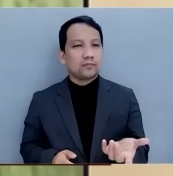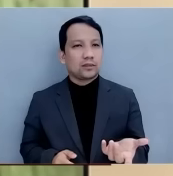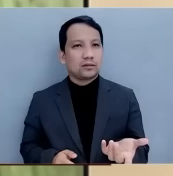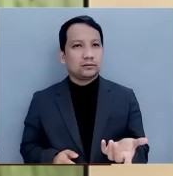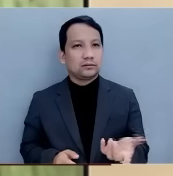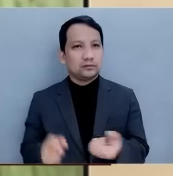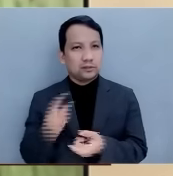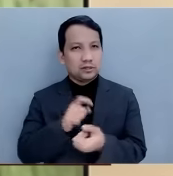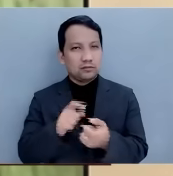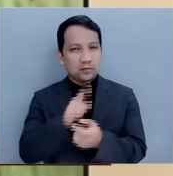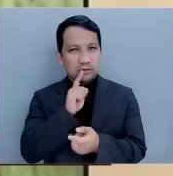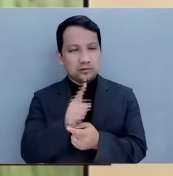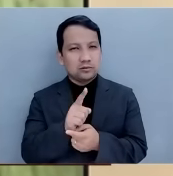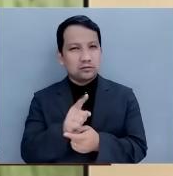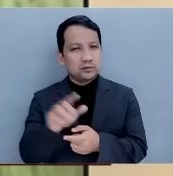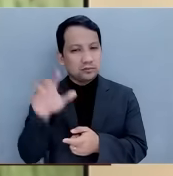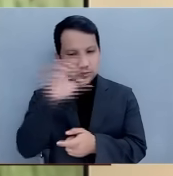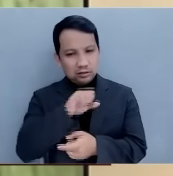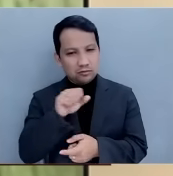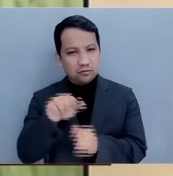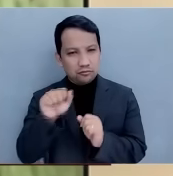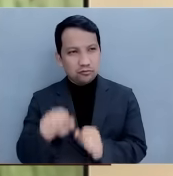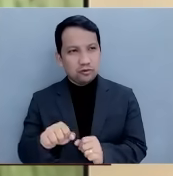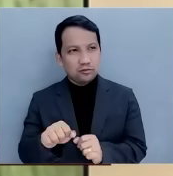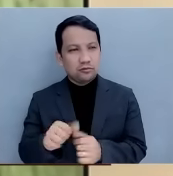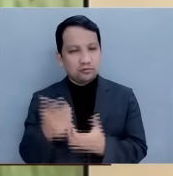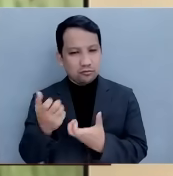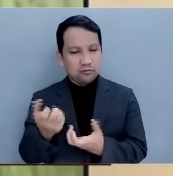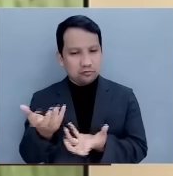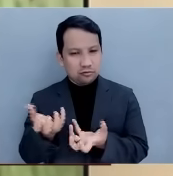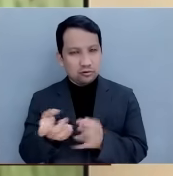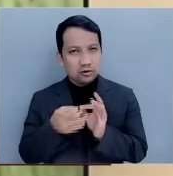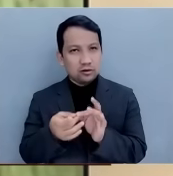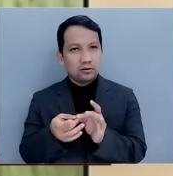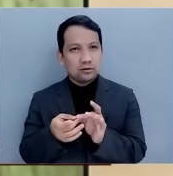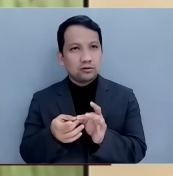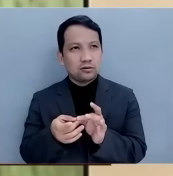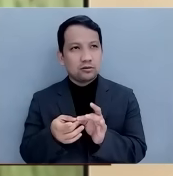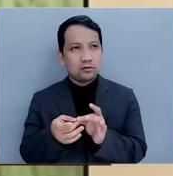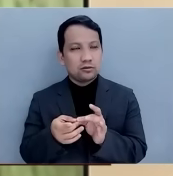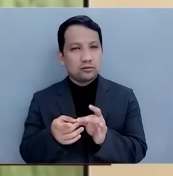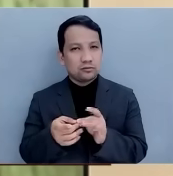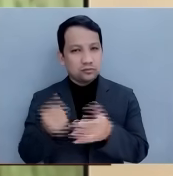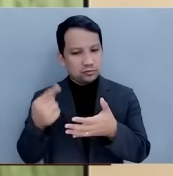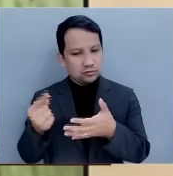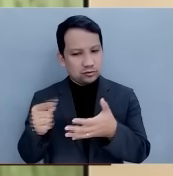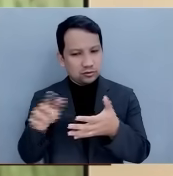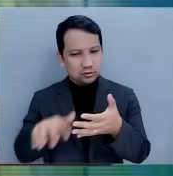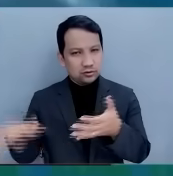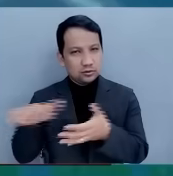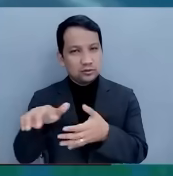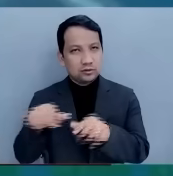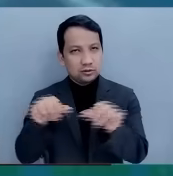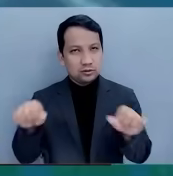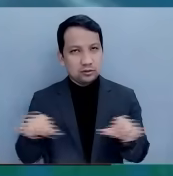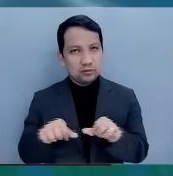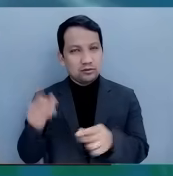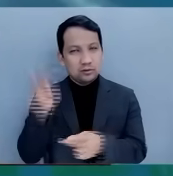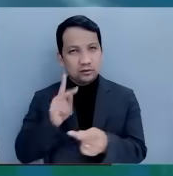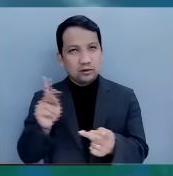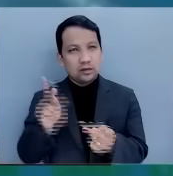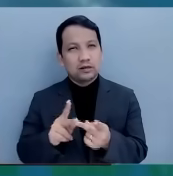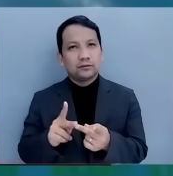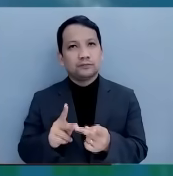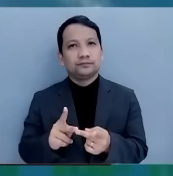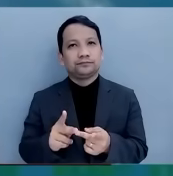definite, no? But it's highly suspected that they're doing that in order to map the area for military purposes. Ang